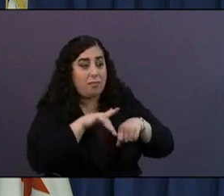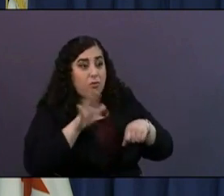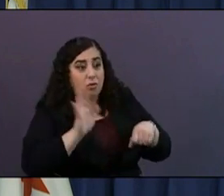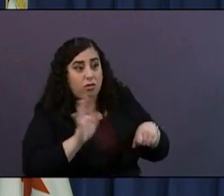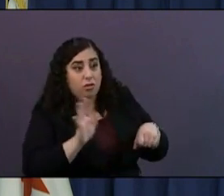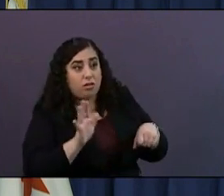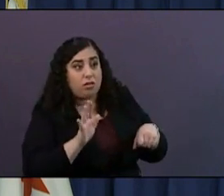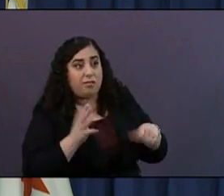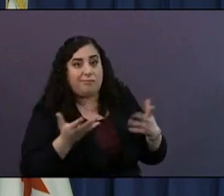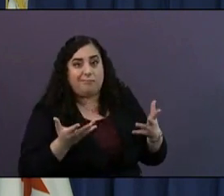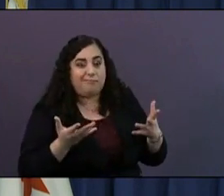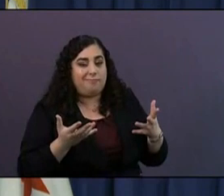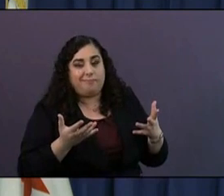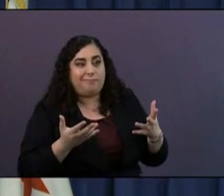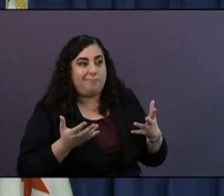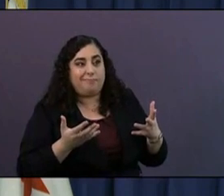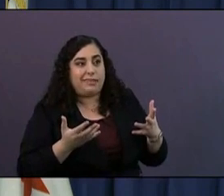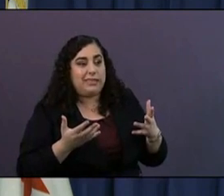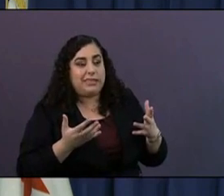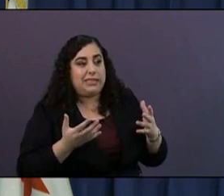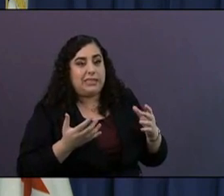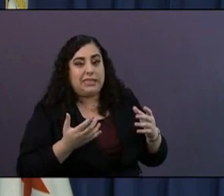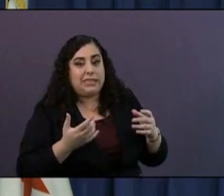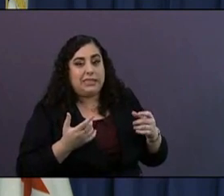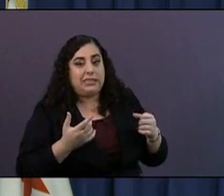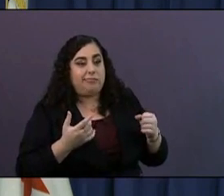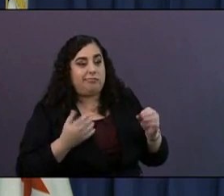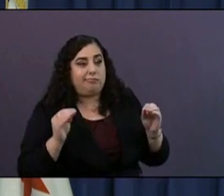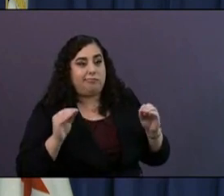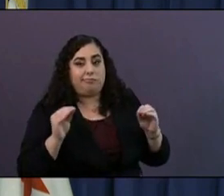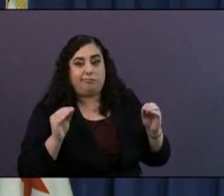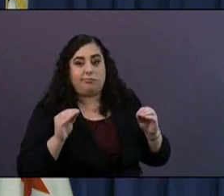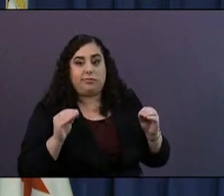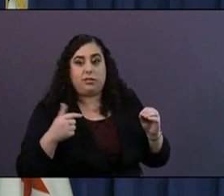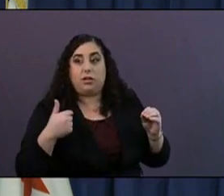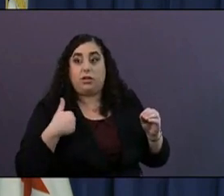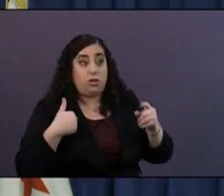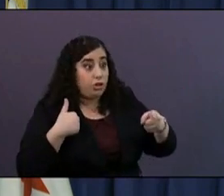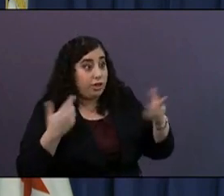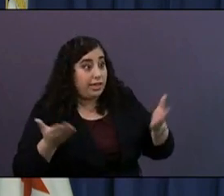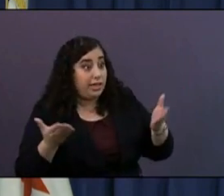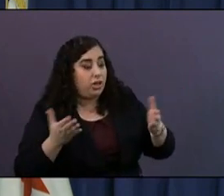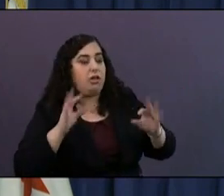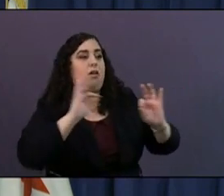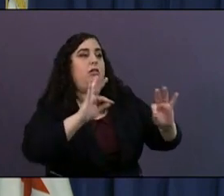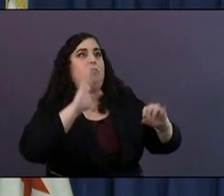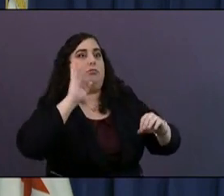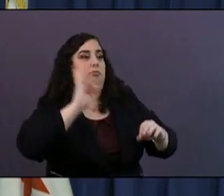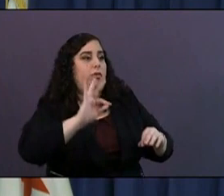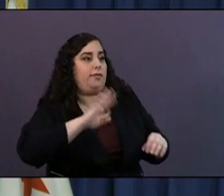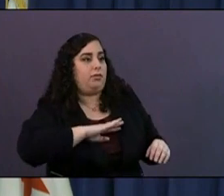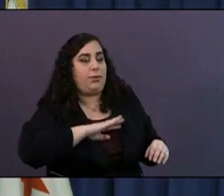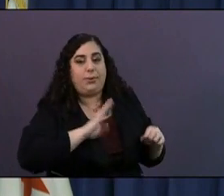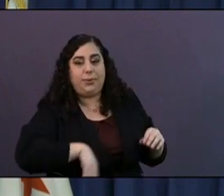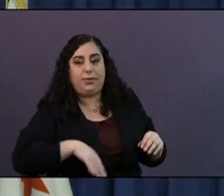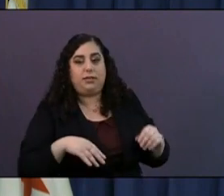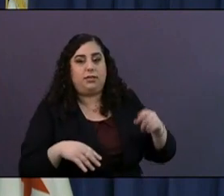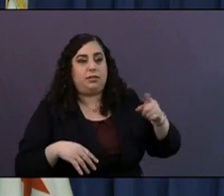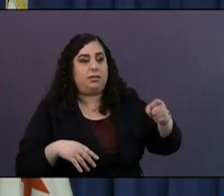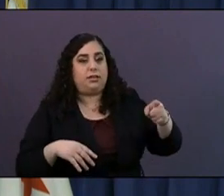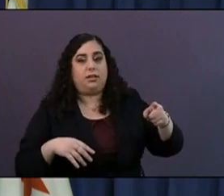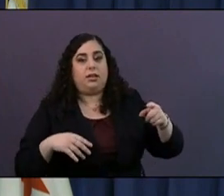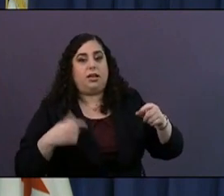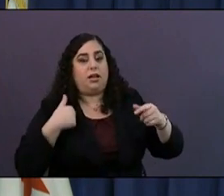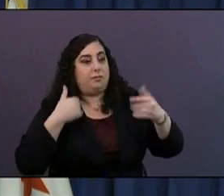But if she's not, I will just reiterate the, I think. I'm here. Oh, hello, Supervisor. I don't know if you heard the question. I'm still